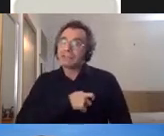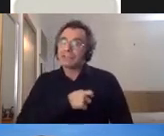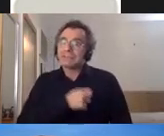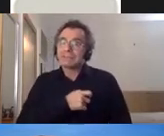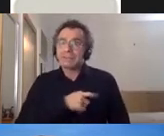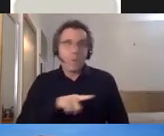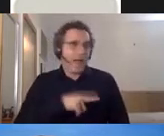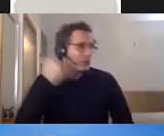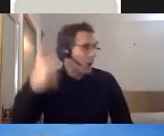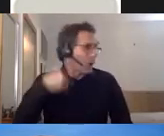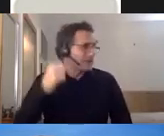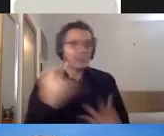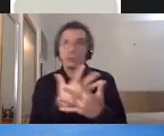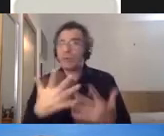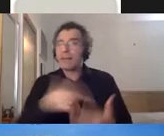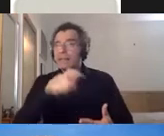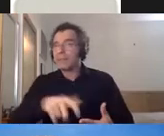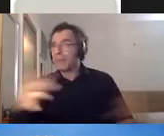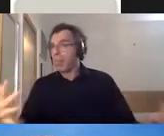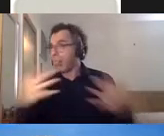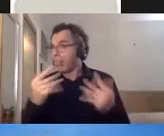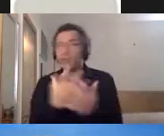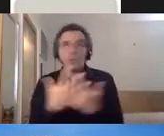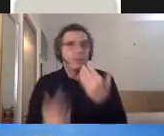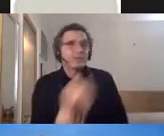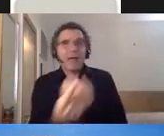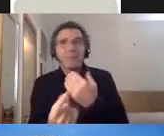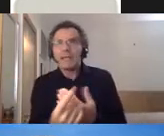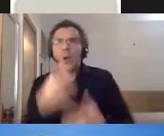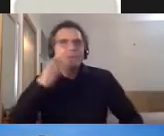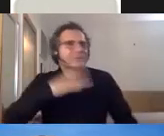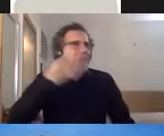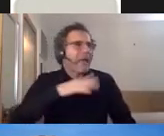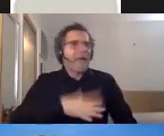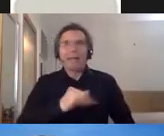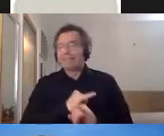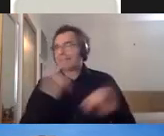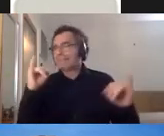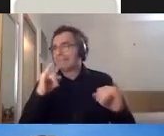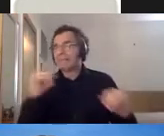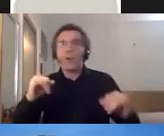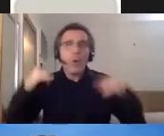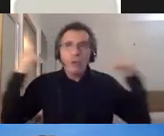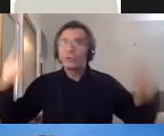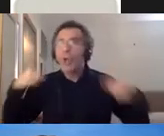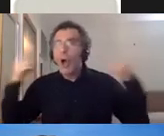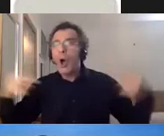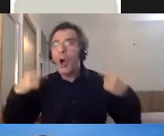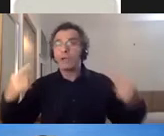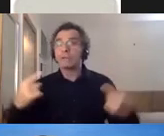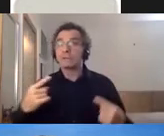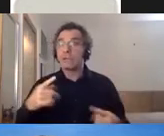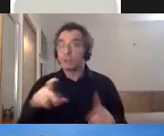too many people. There's too much going on, or something smells funny, or there's a noise that makes them want to run